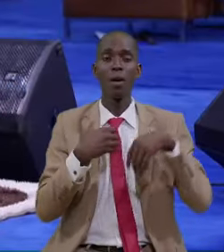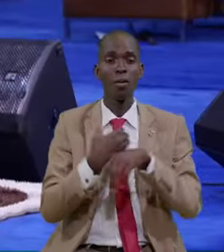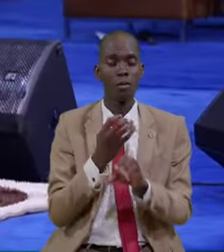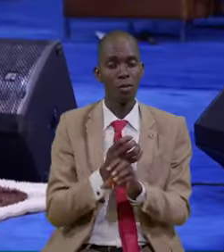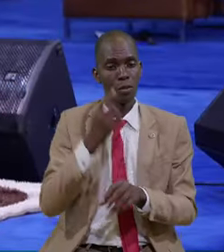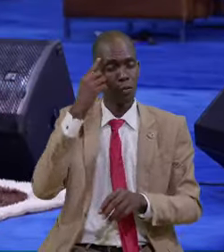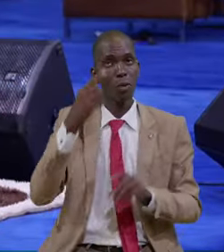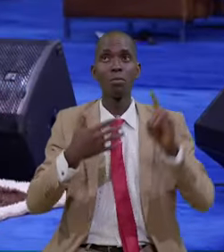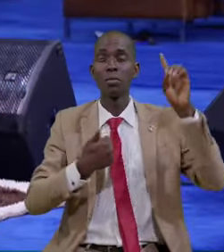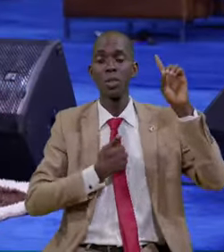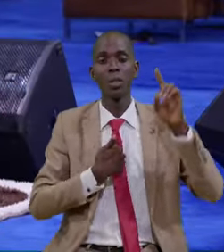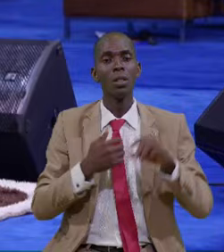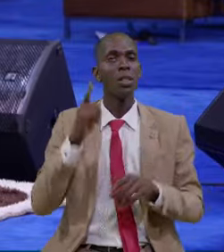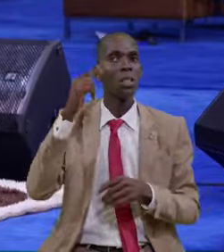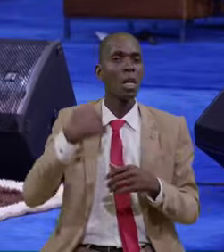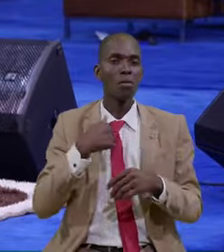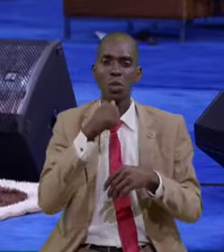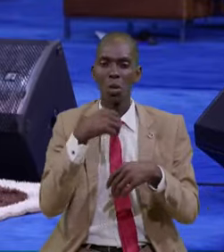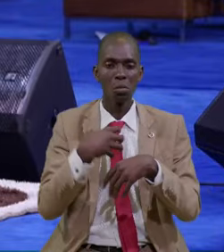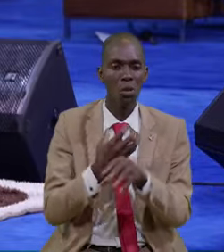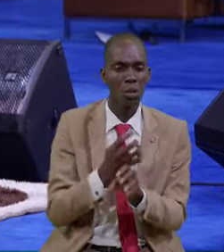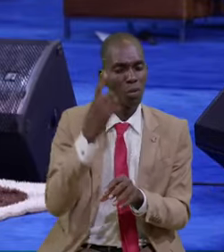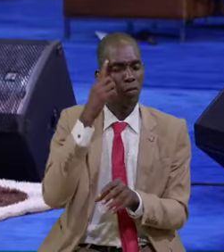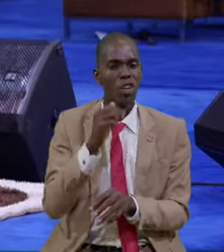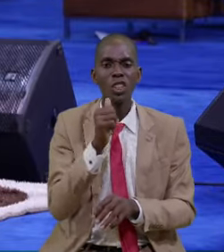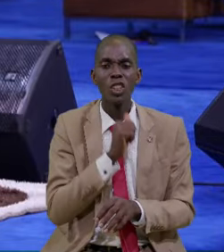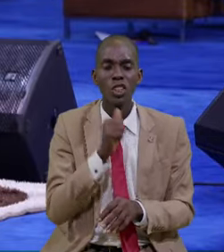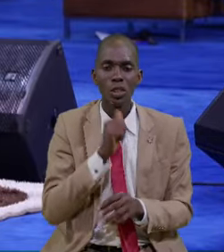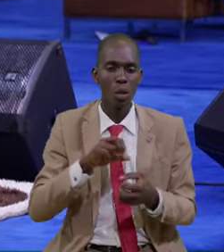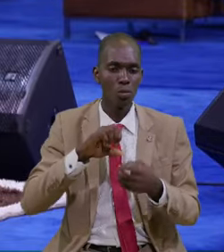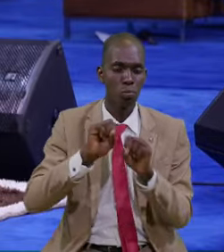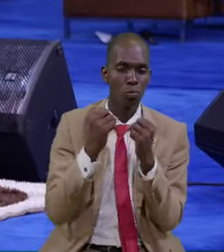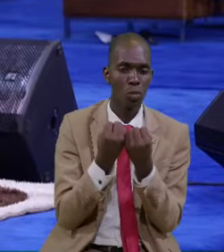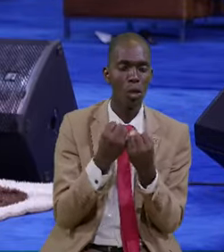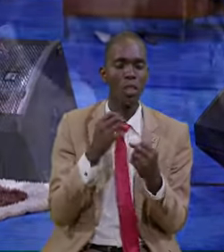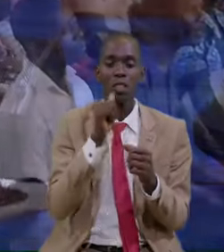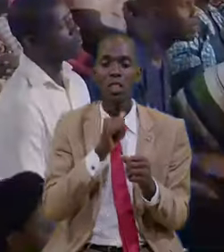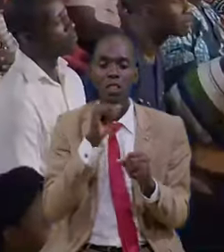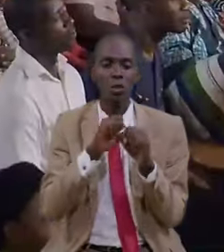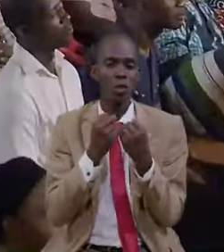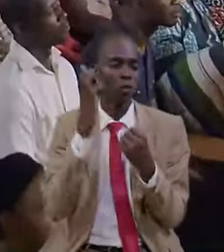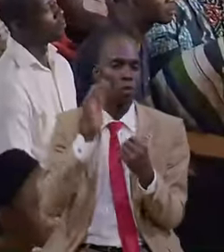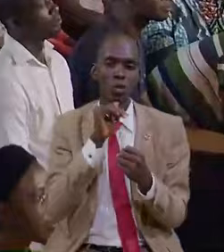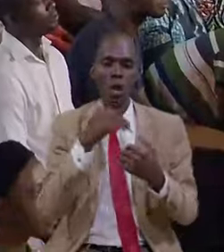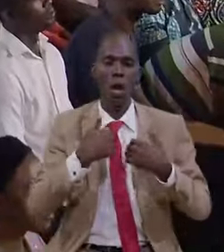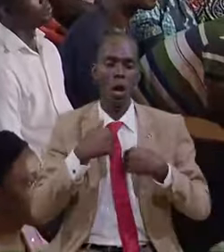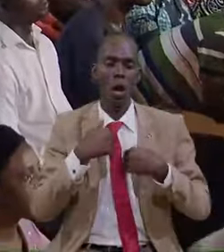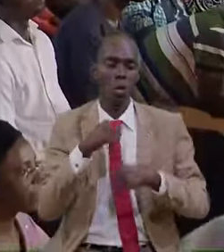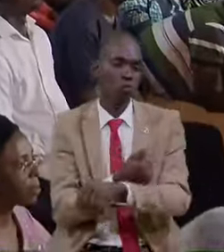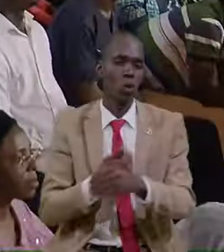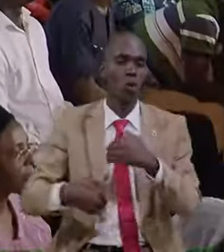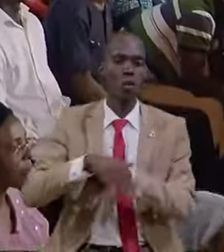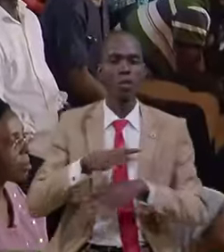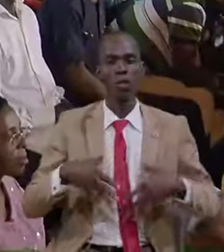for society. And secret society will not have authority in your life. These people have I formed